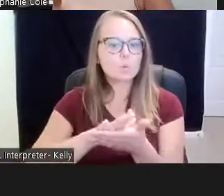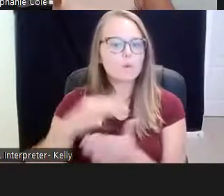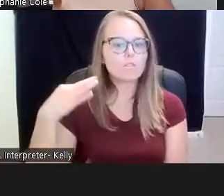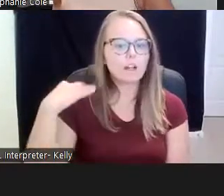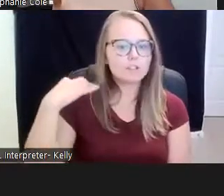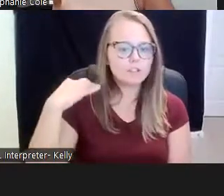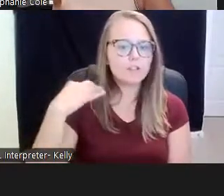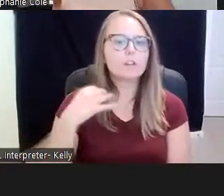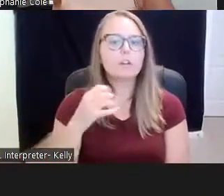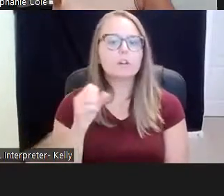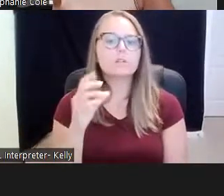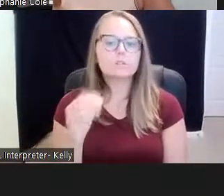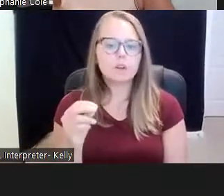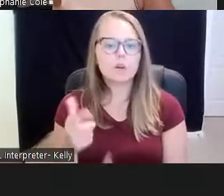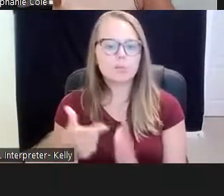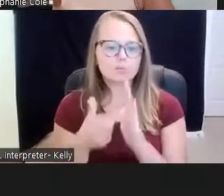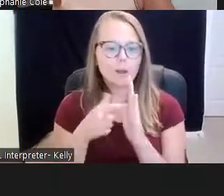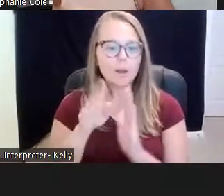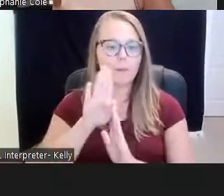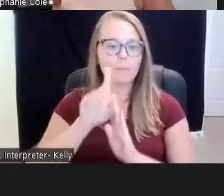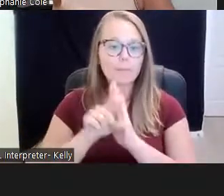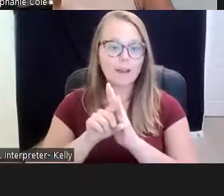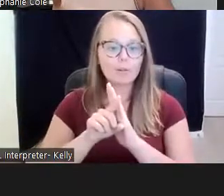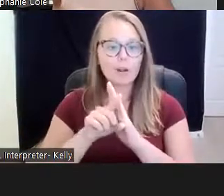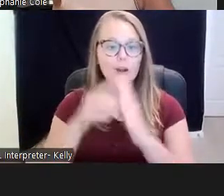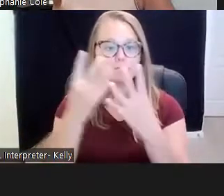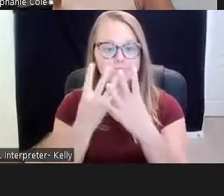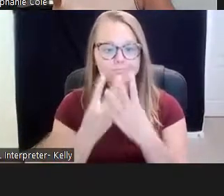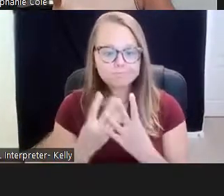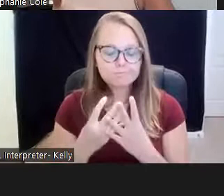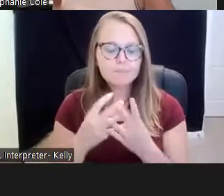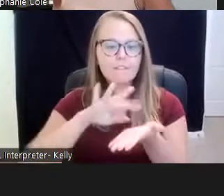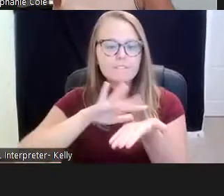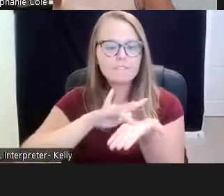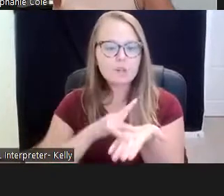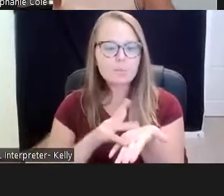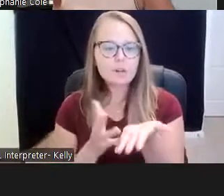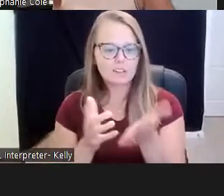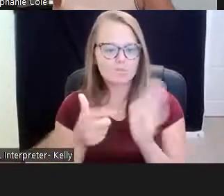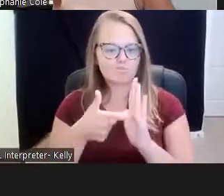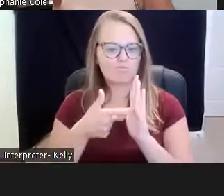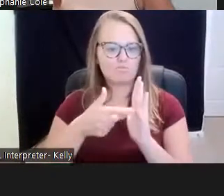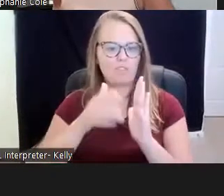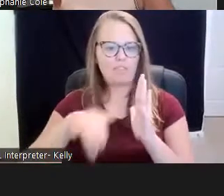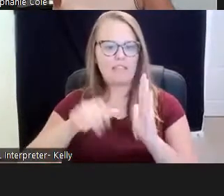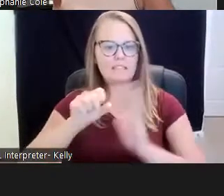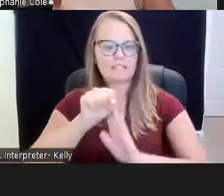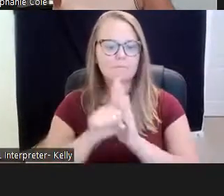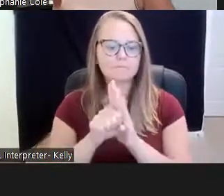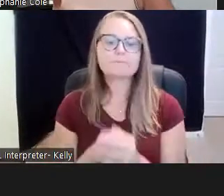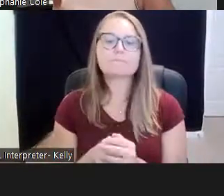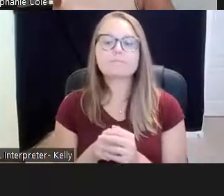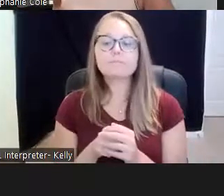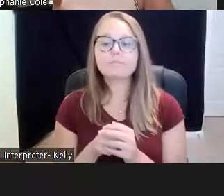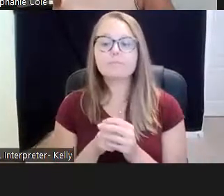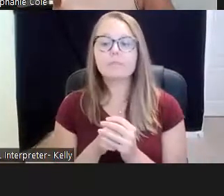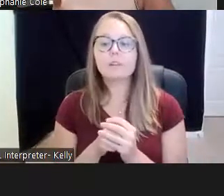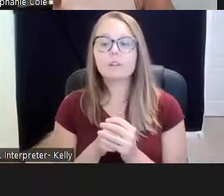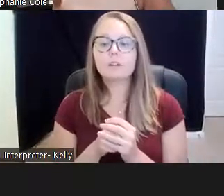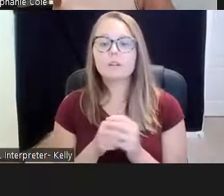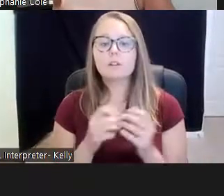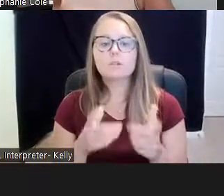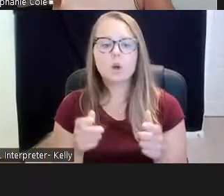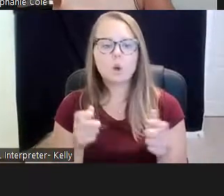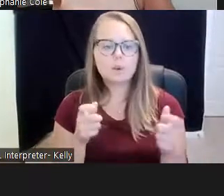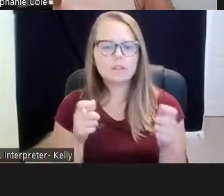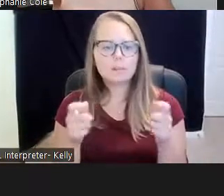checks and fingerprinting is required in most states. And so either those are managed by